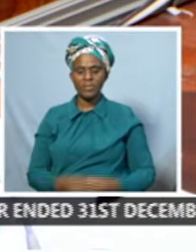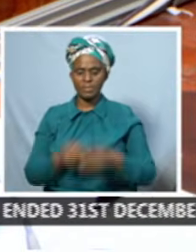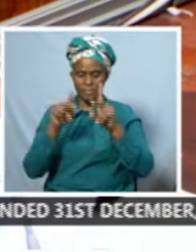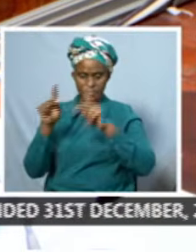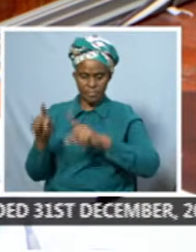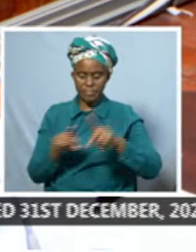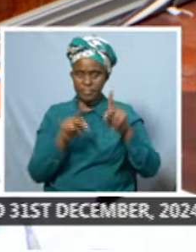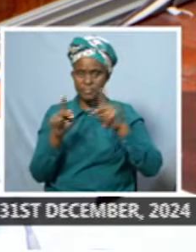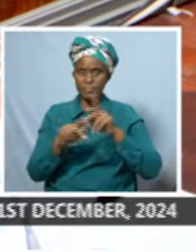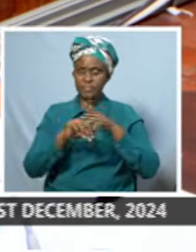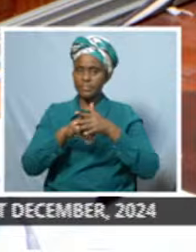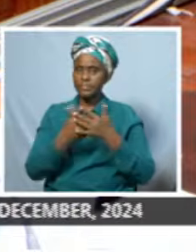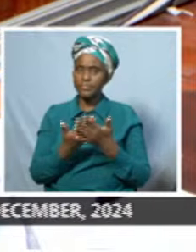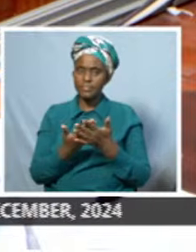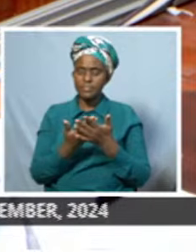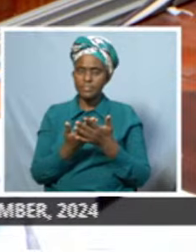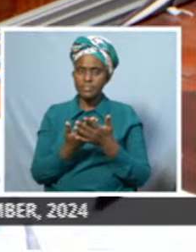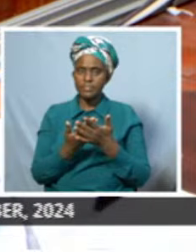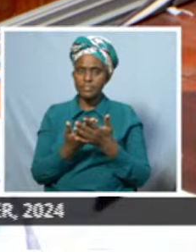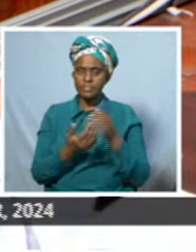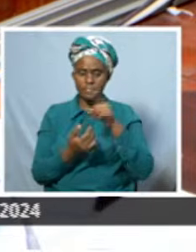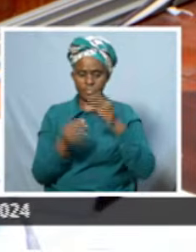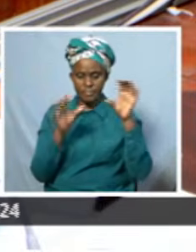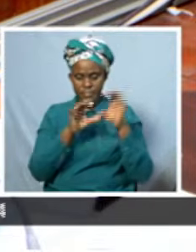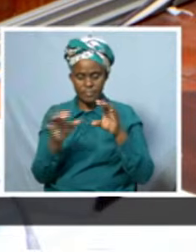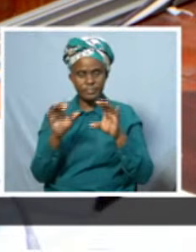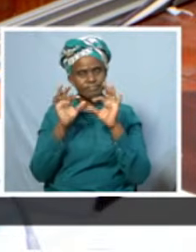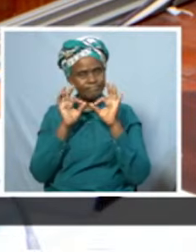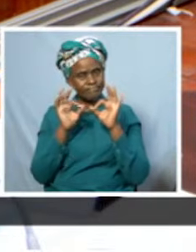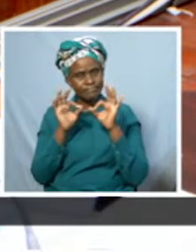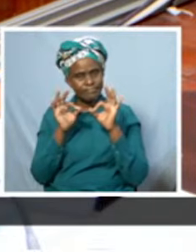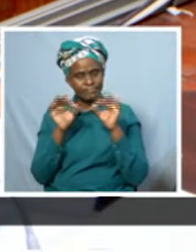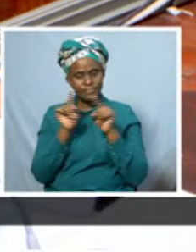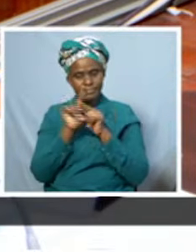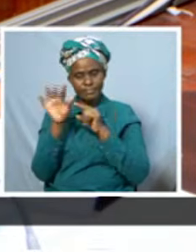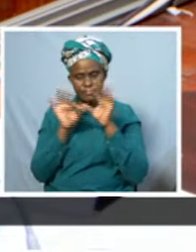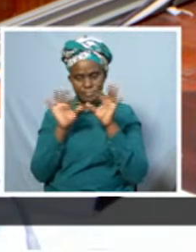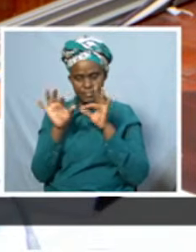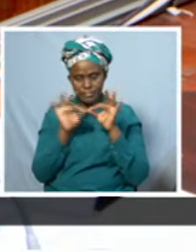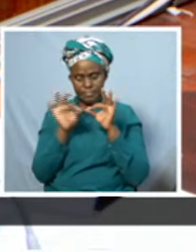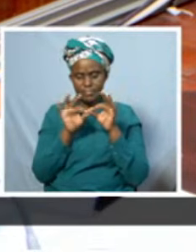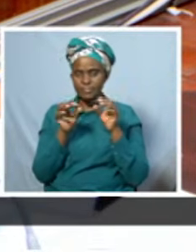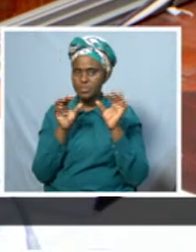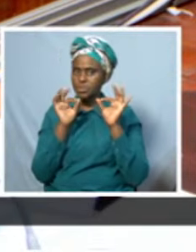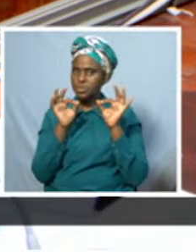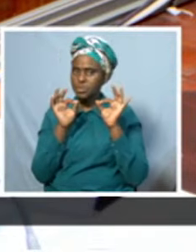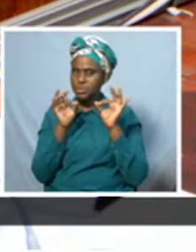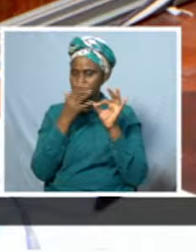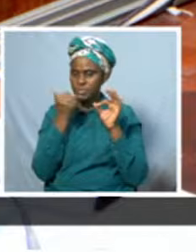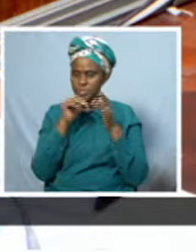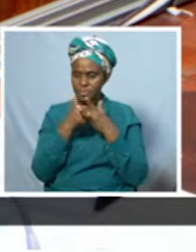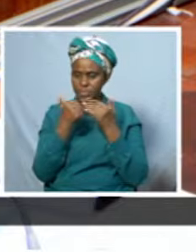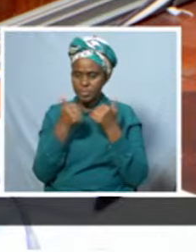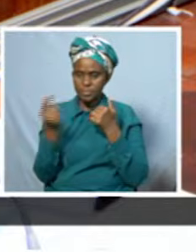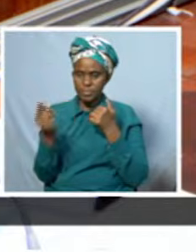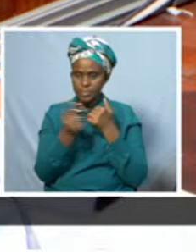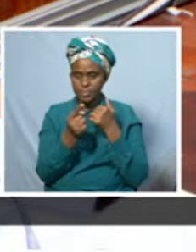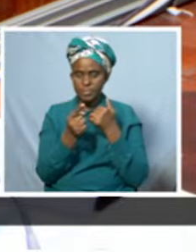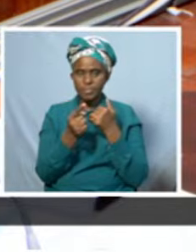performance? Since you did due diligence and you picked cream de la cream, how is